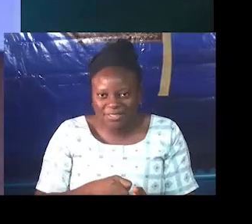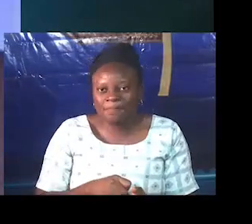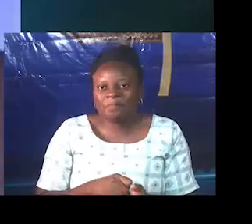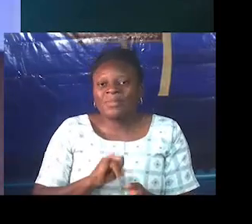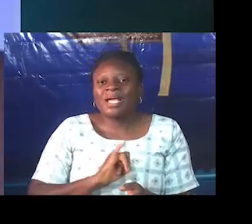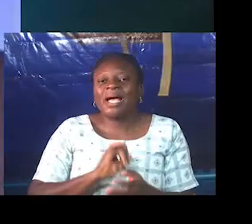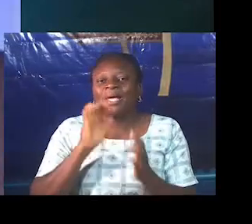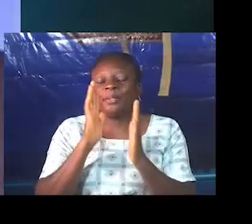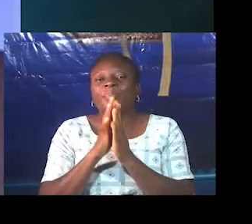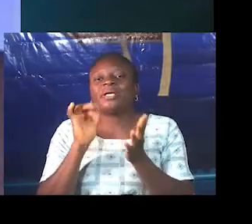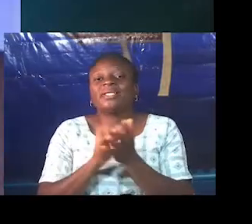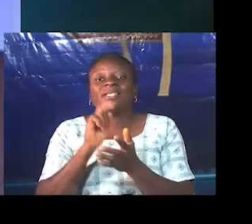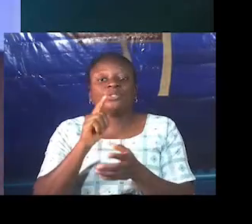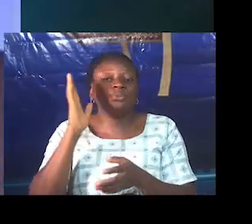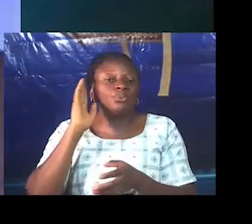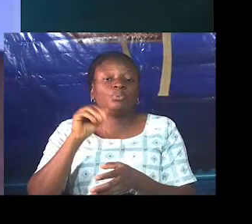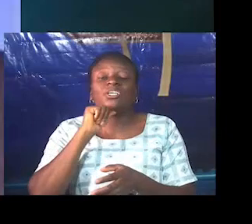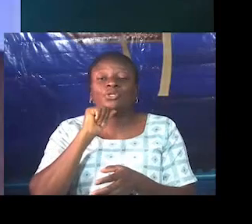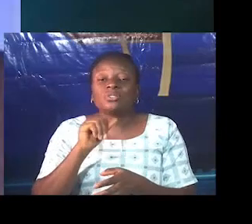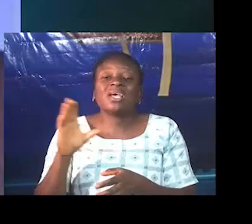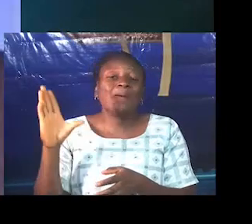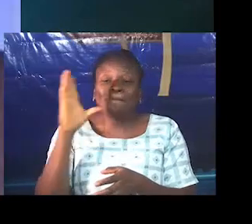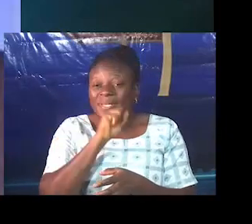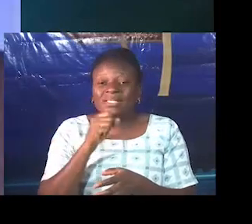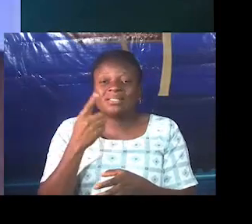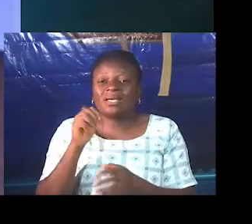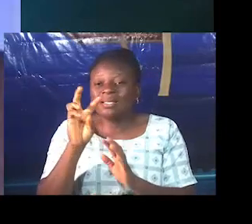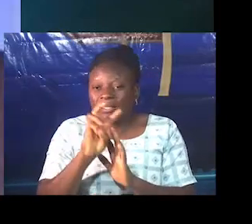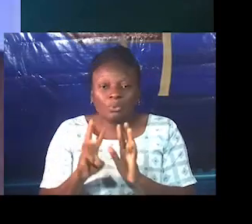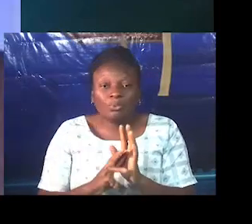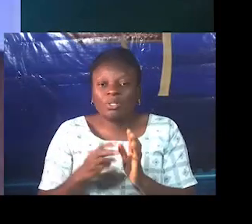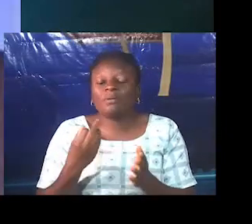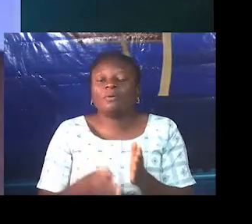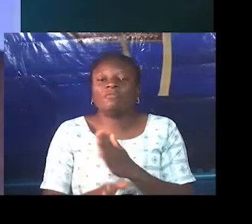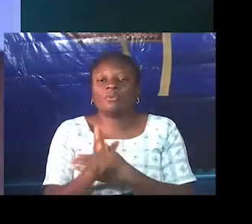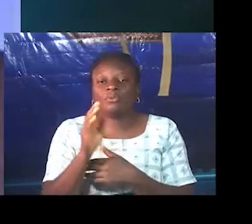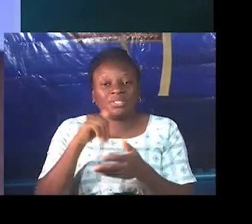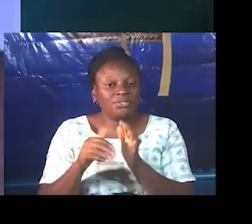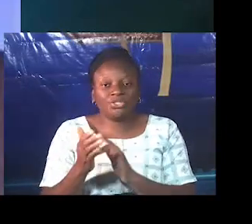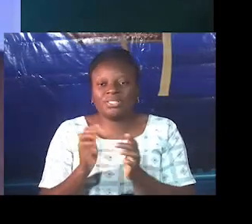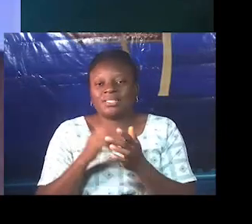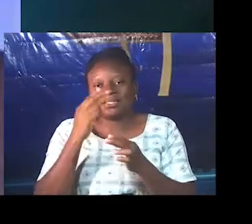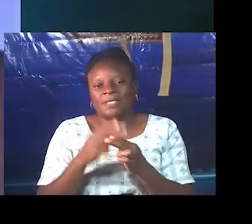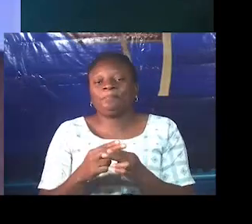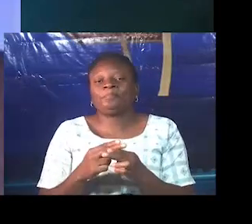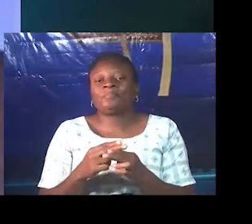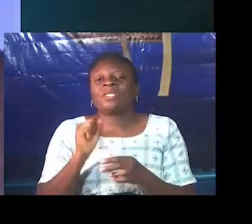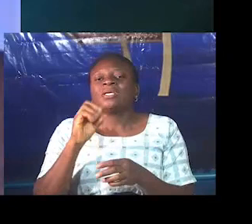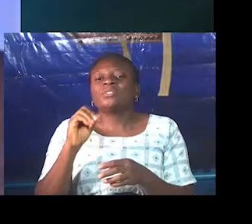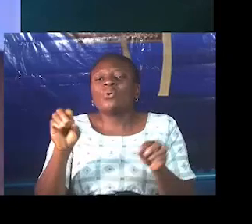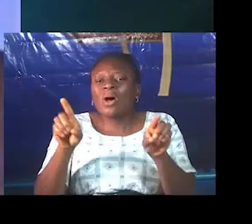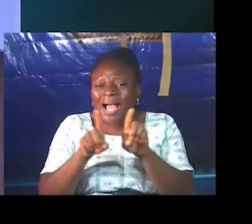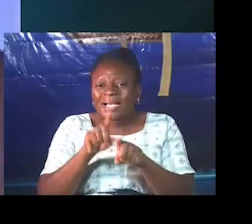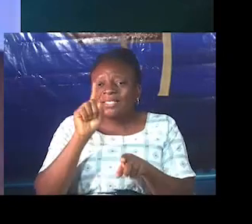will. So as you relax at this point, as you wait on him, as you seek his understanding,